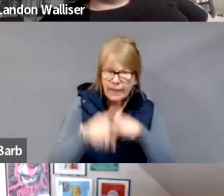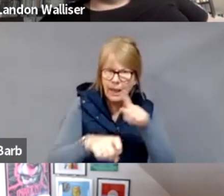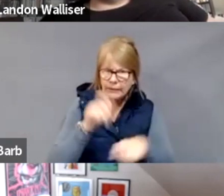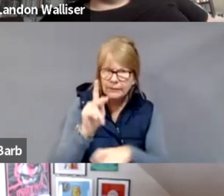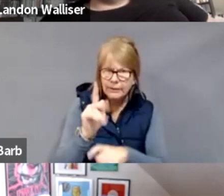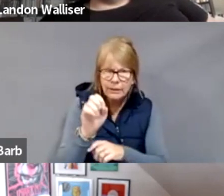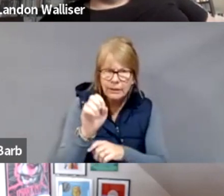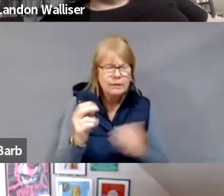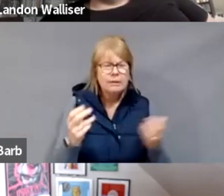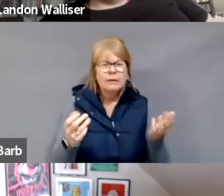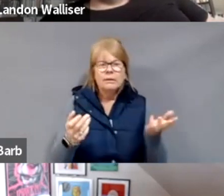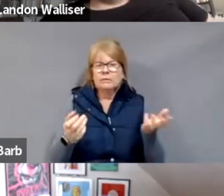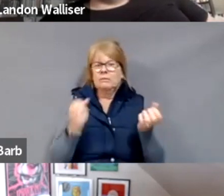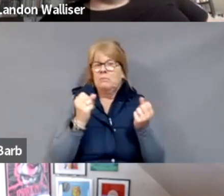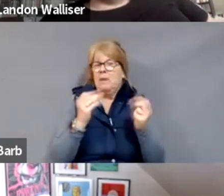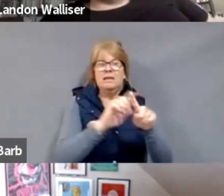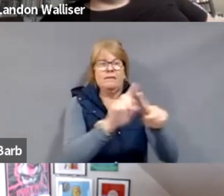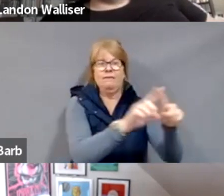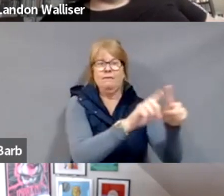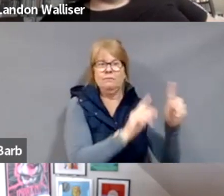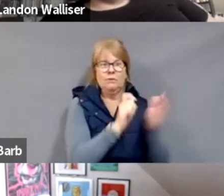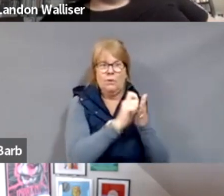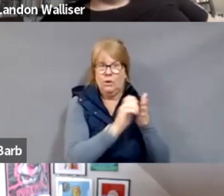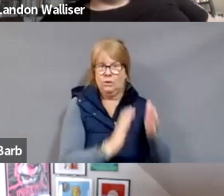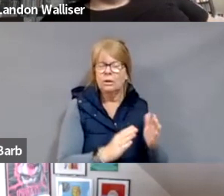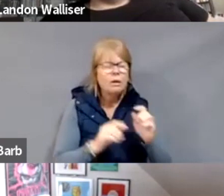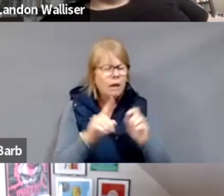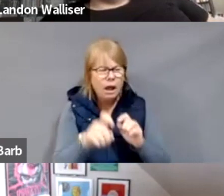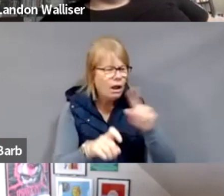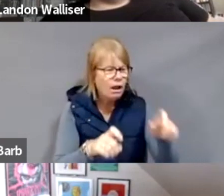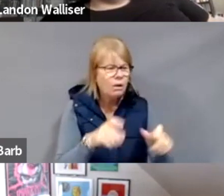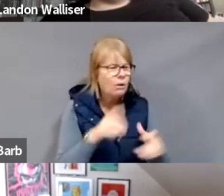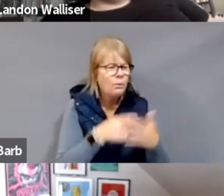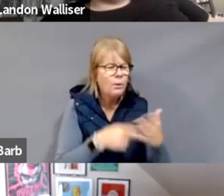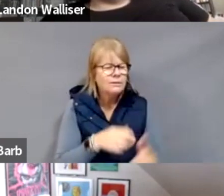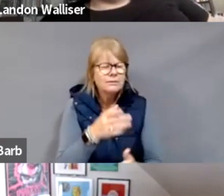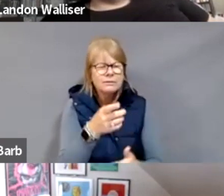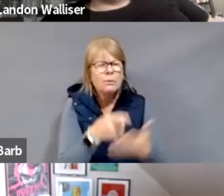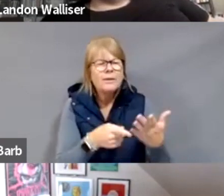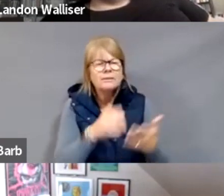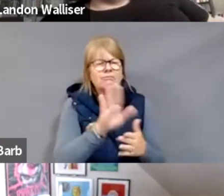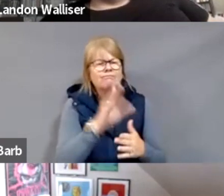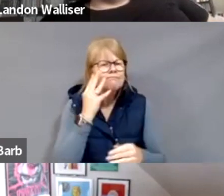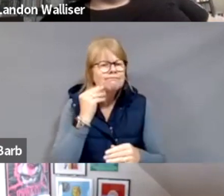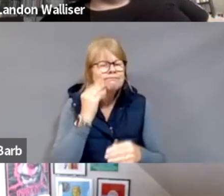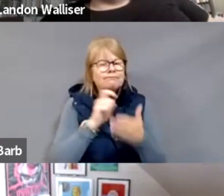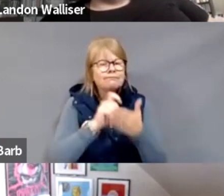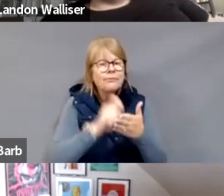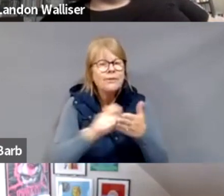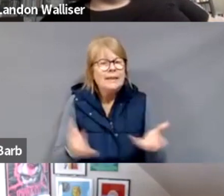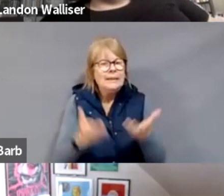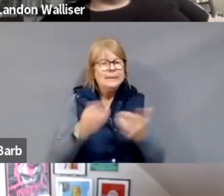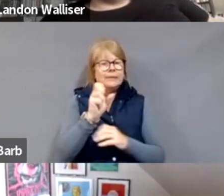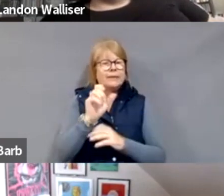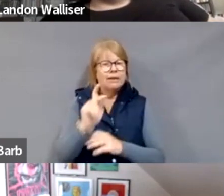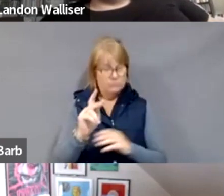ask lots of different people what it was like to be a playwright in Saskatchewan,